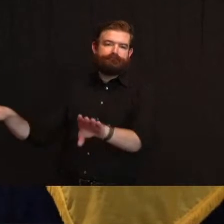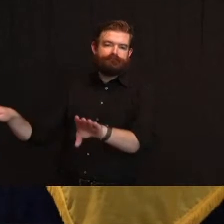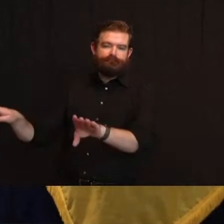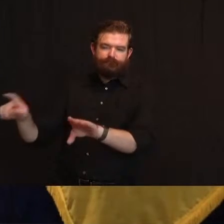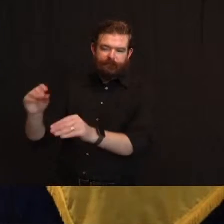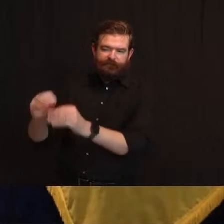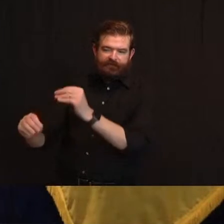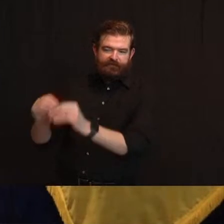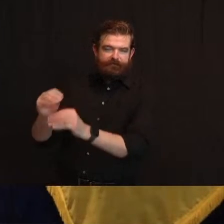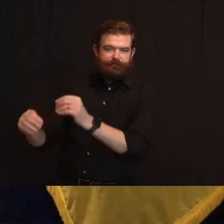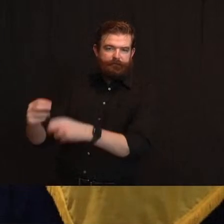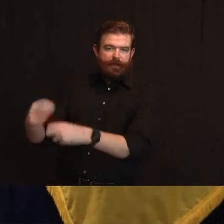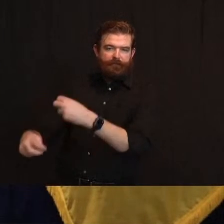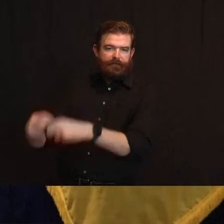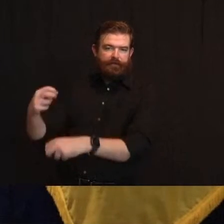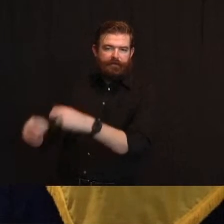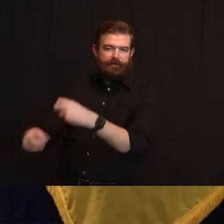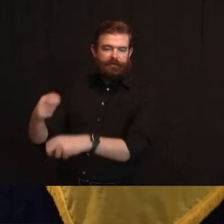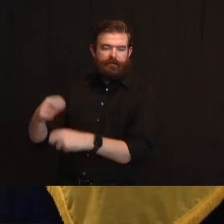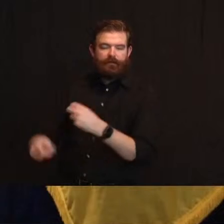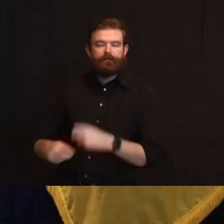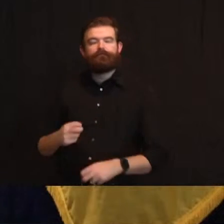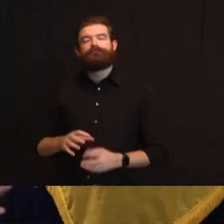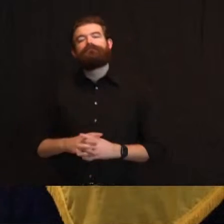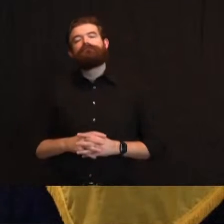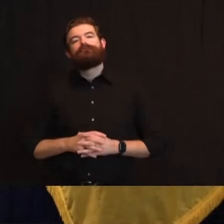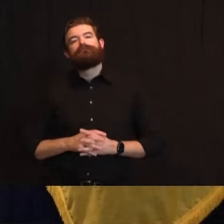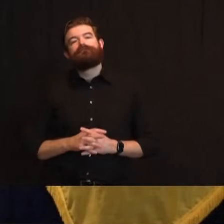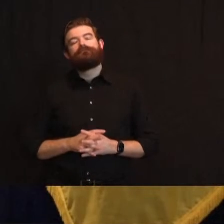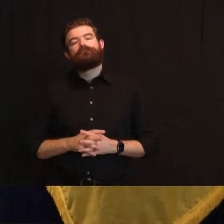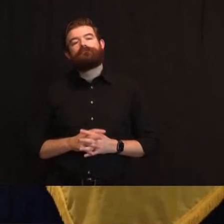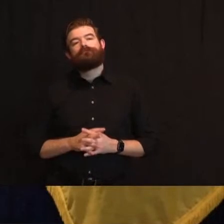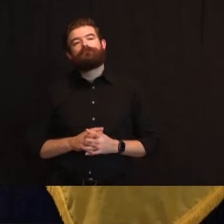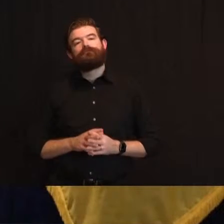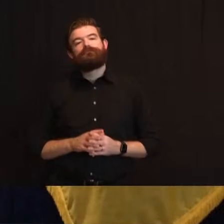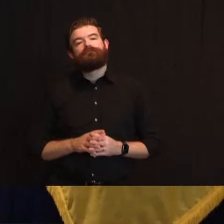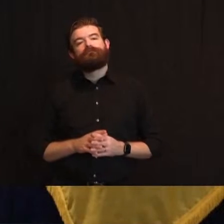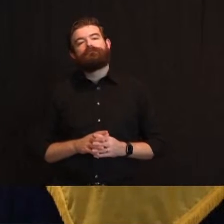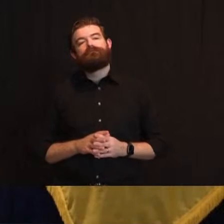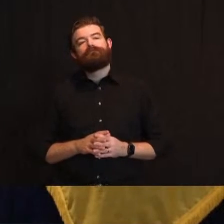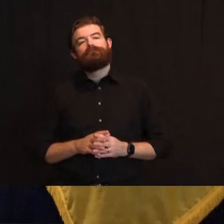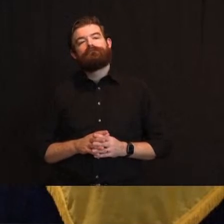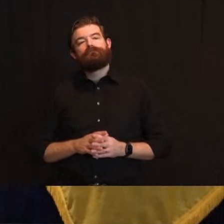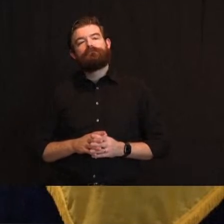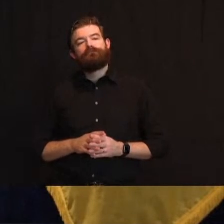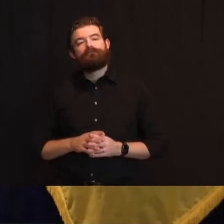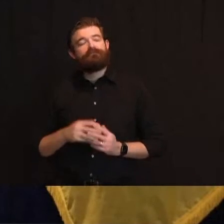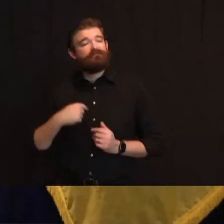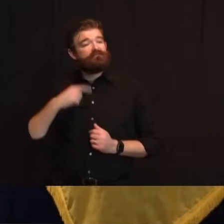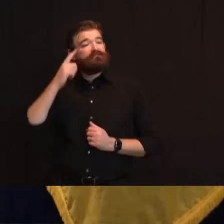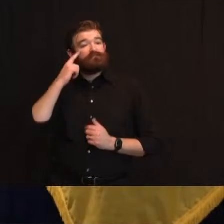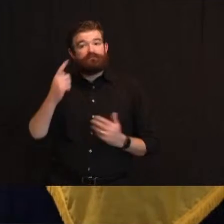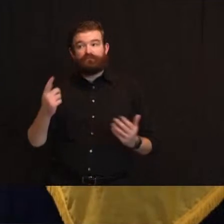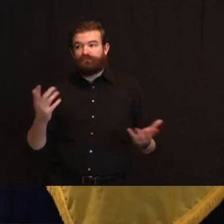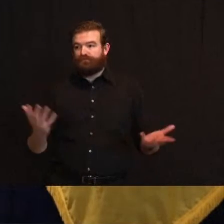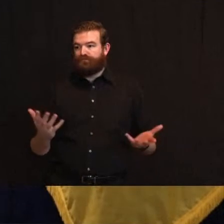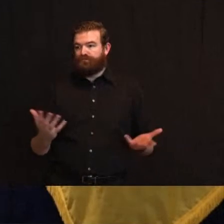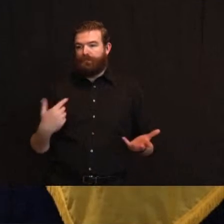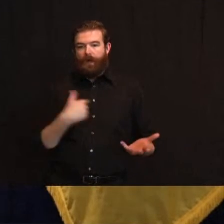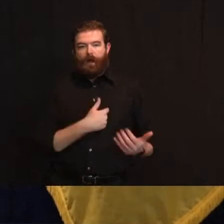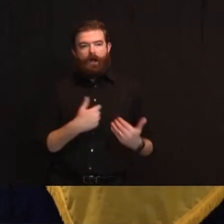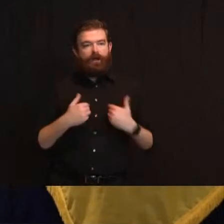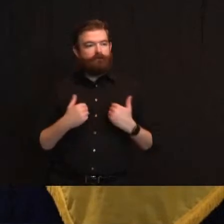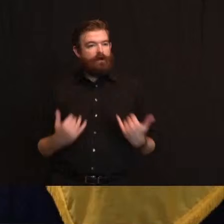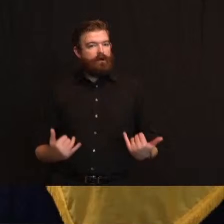above reasons, comfortable, I think we're comfortable where we are. You do raise, and before we move on to